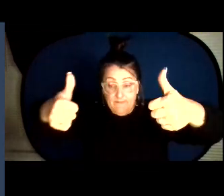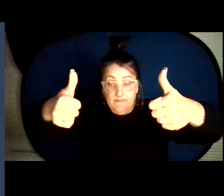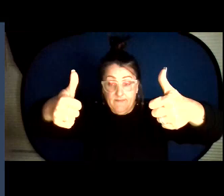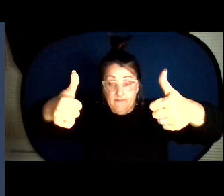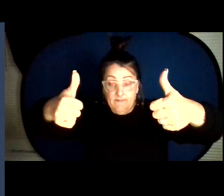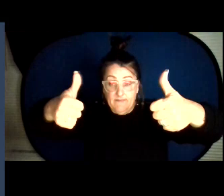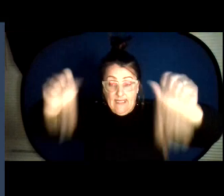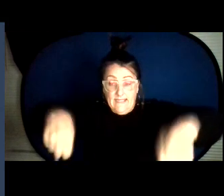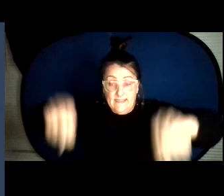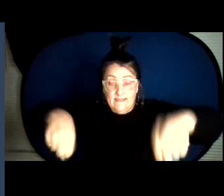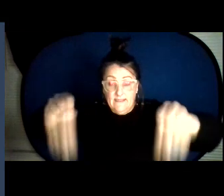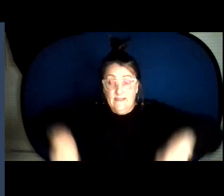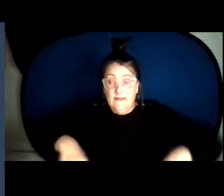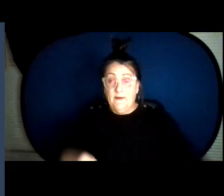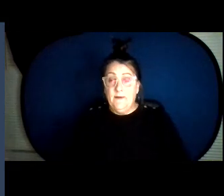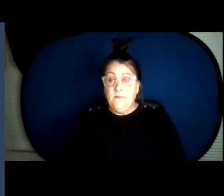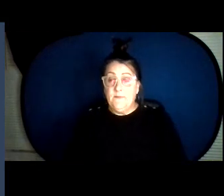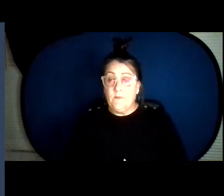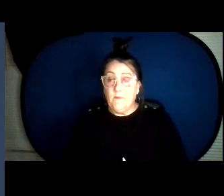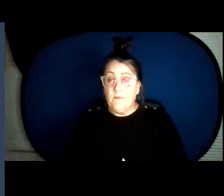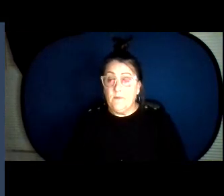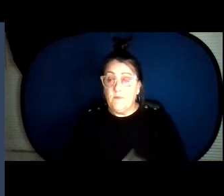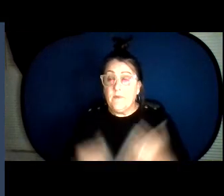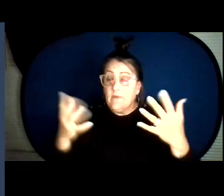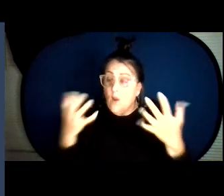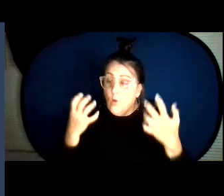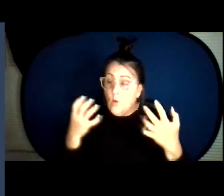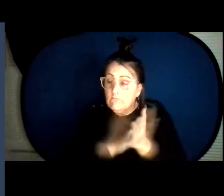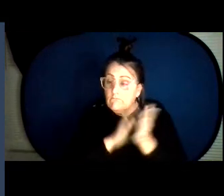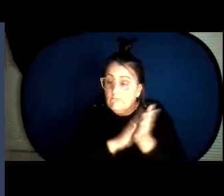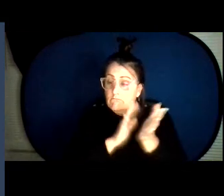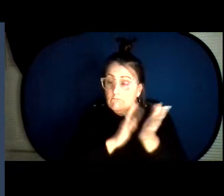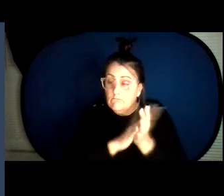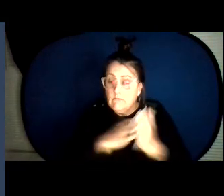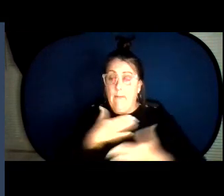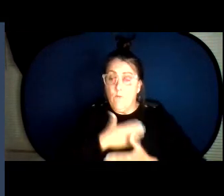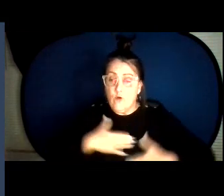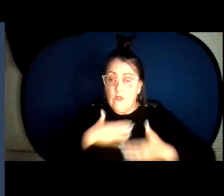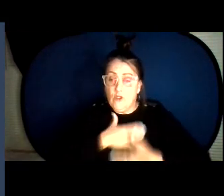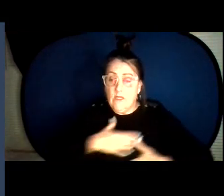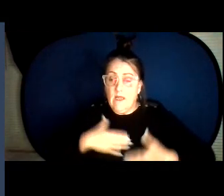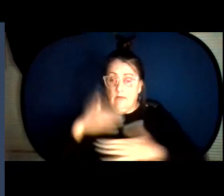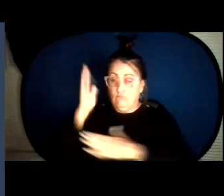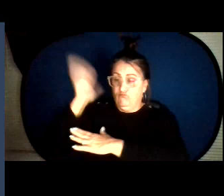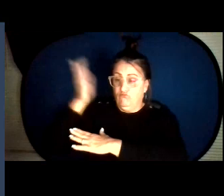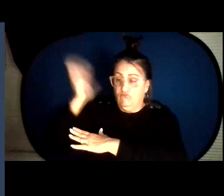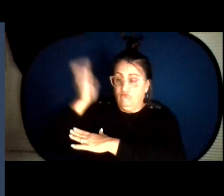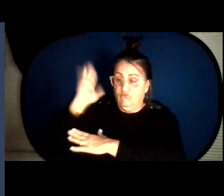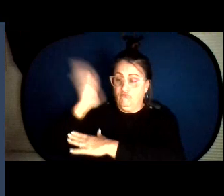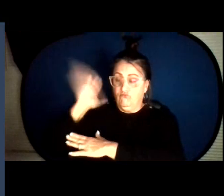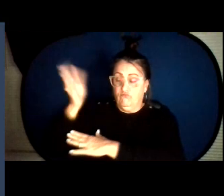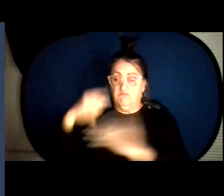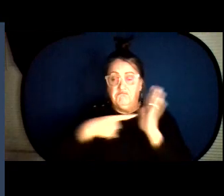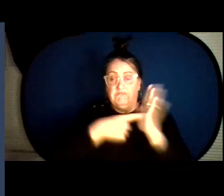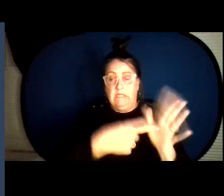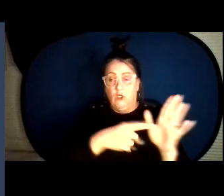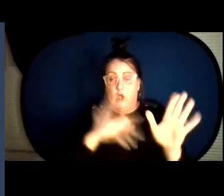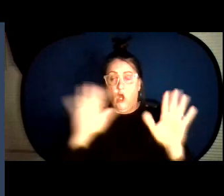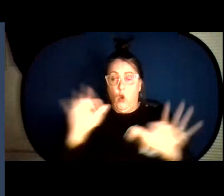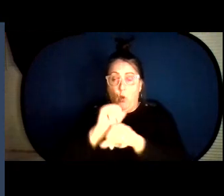Yes. Okay, great. Well, I want to appreciate the presentation and the work that you're doing behind the scenes to